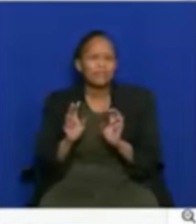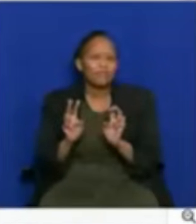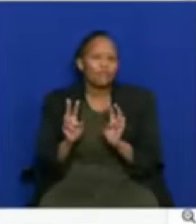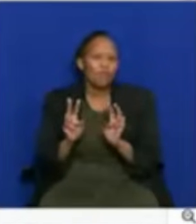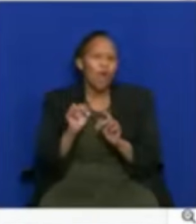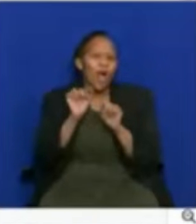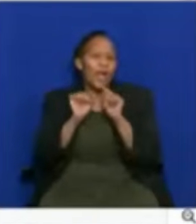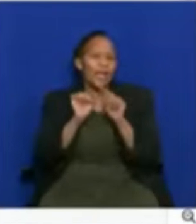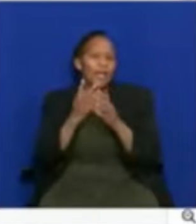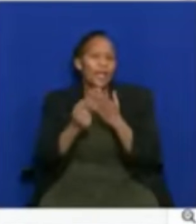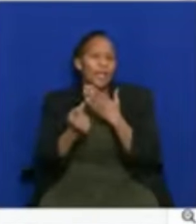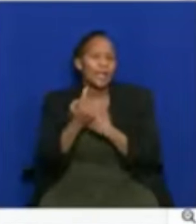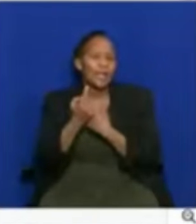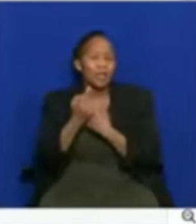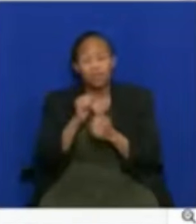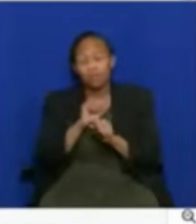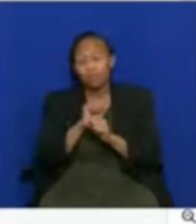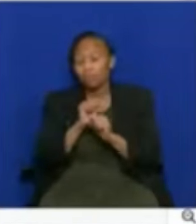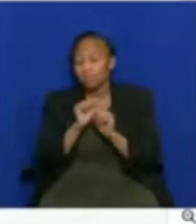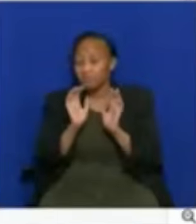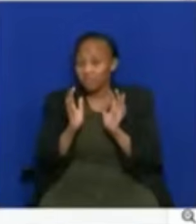widely